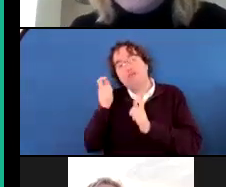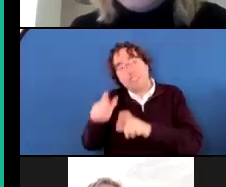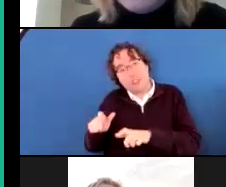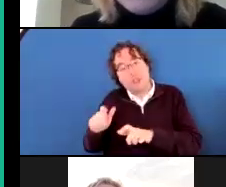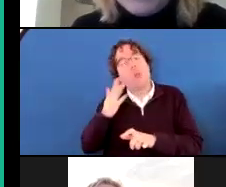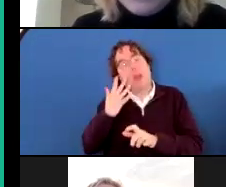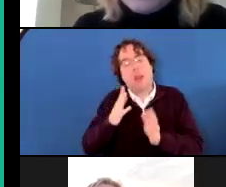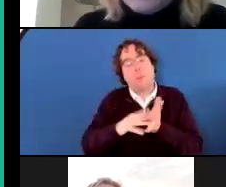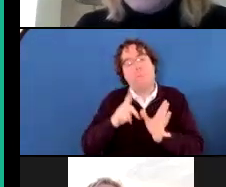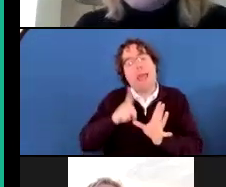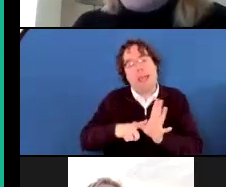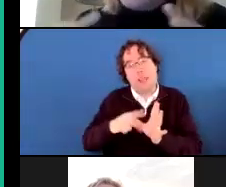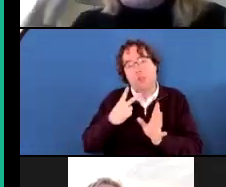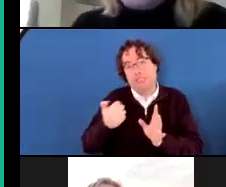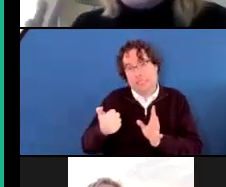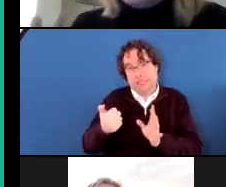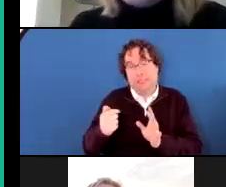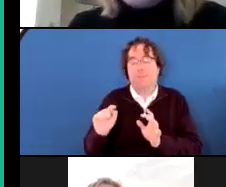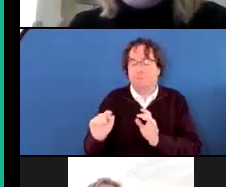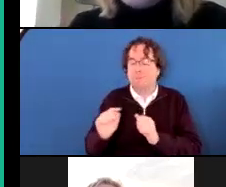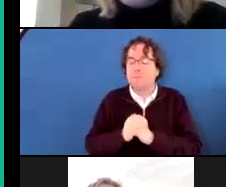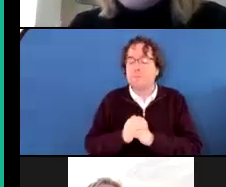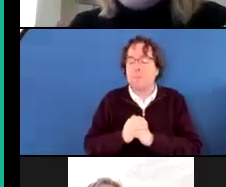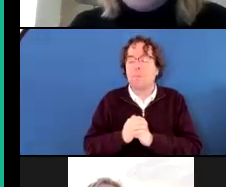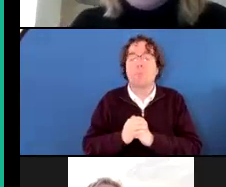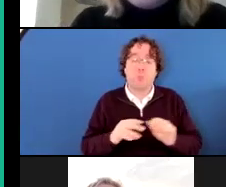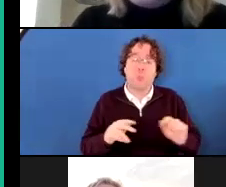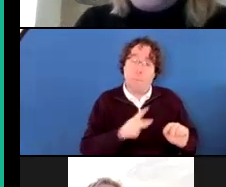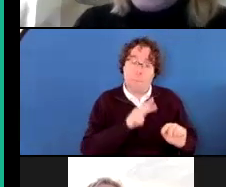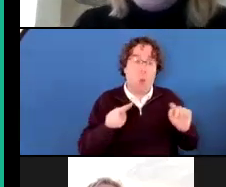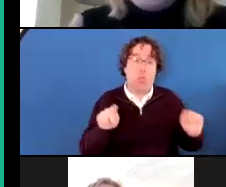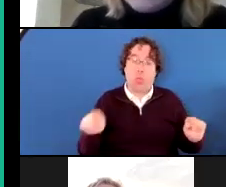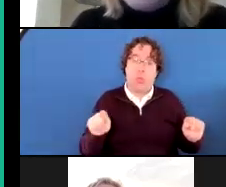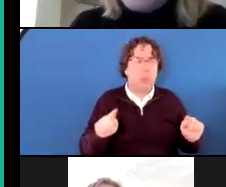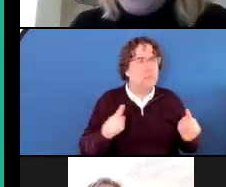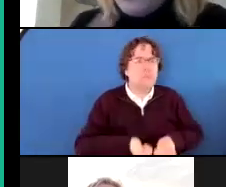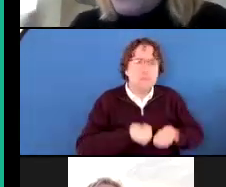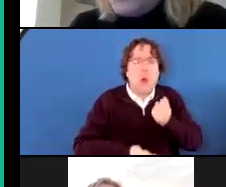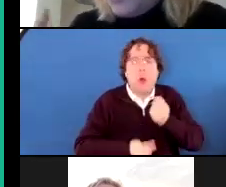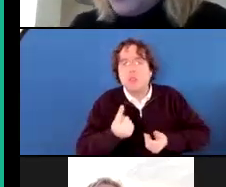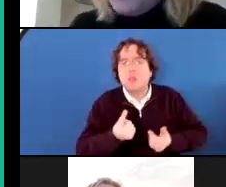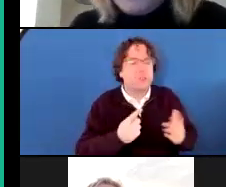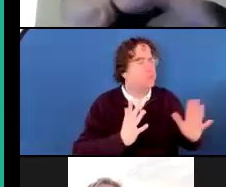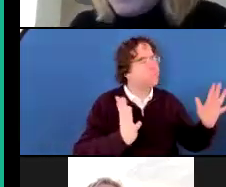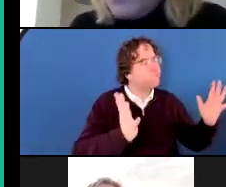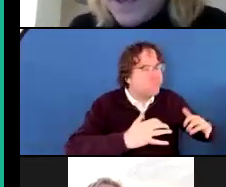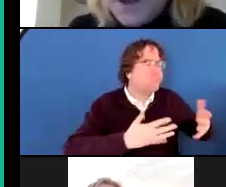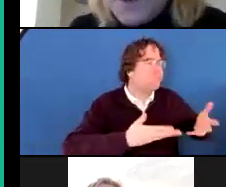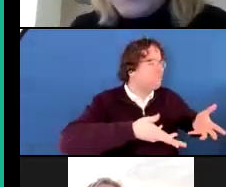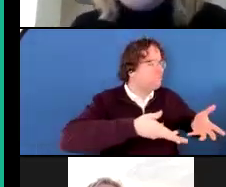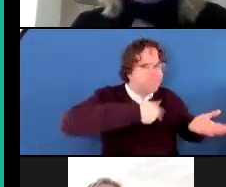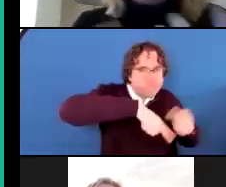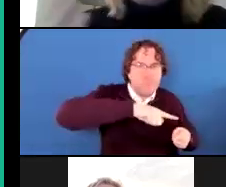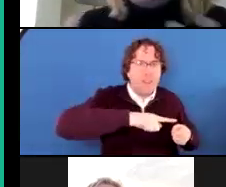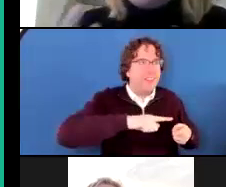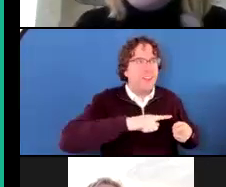May 2026. Those 2 residentials are opportunities to come together with your fellow